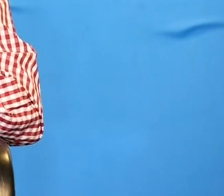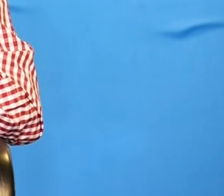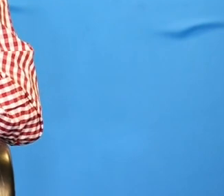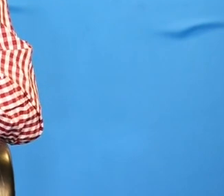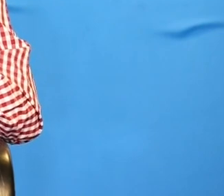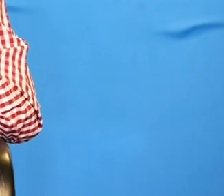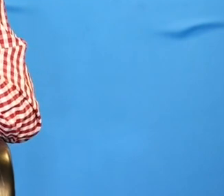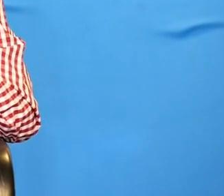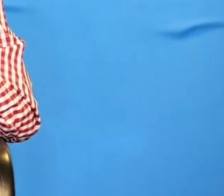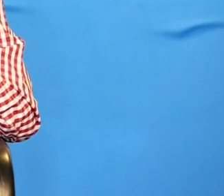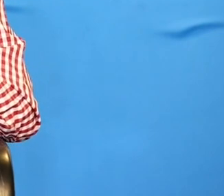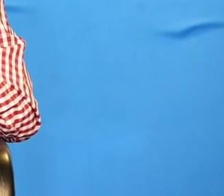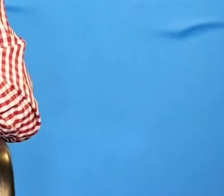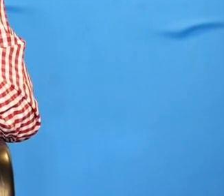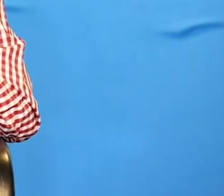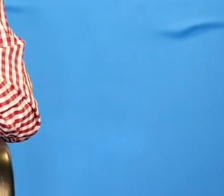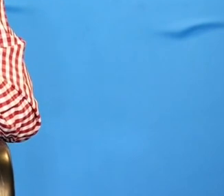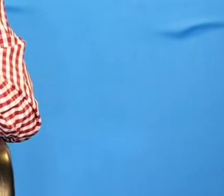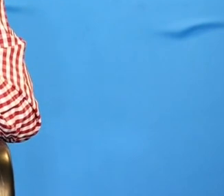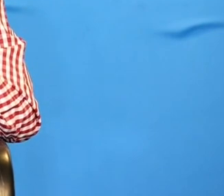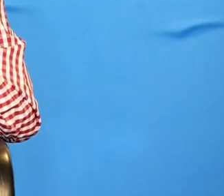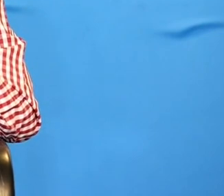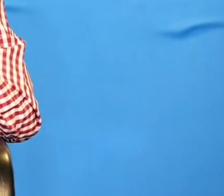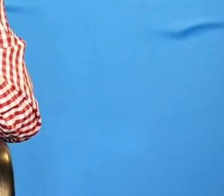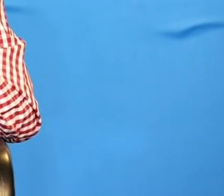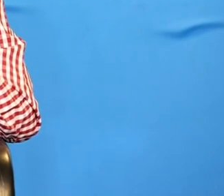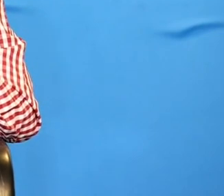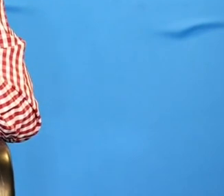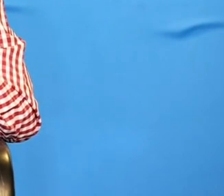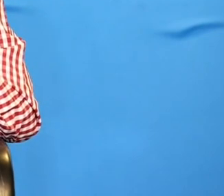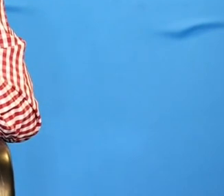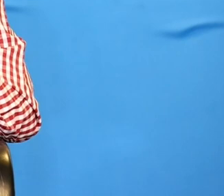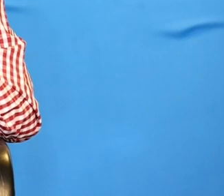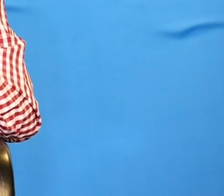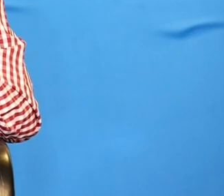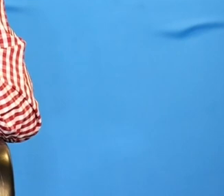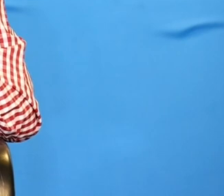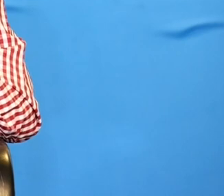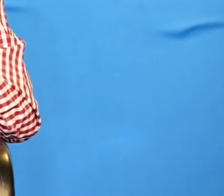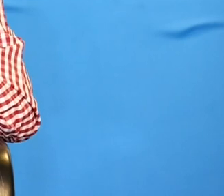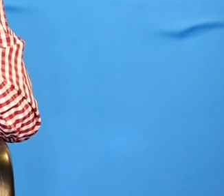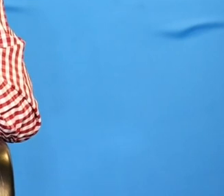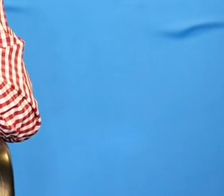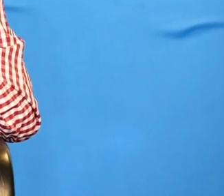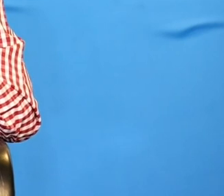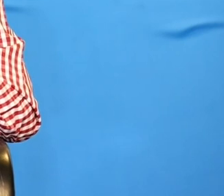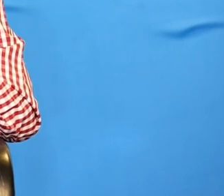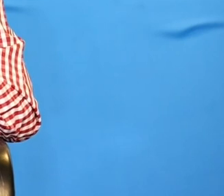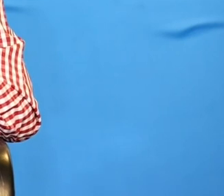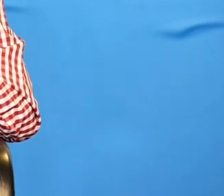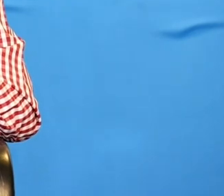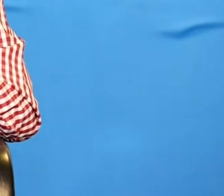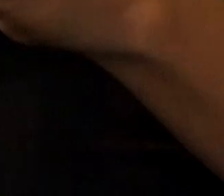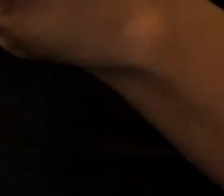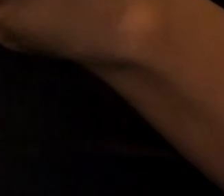past life in a different way. Guide us, we pray, in Jesus' name. Amen. Amen.